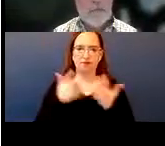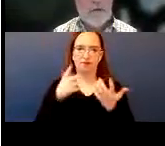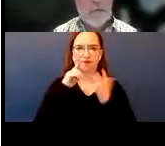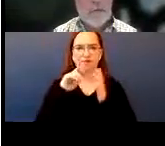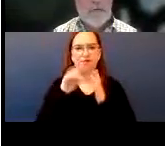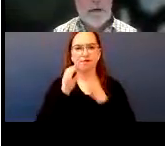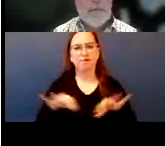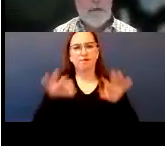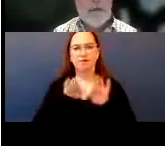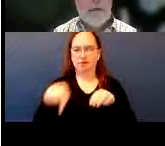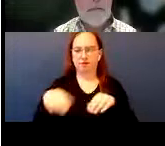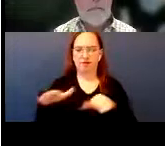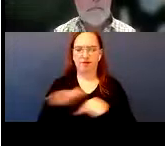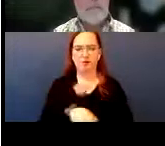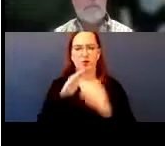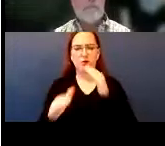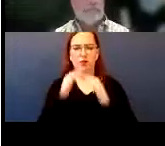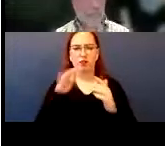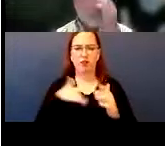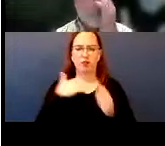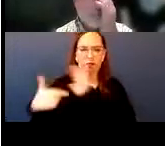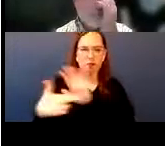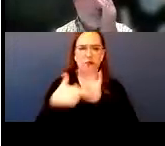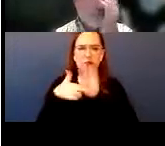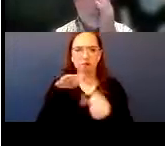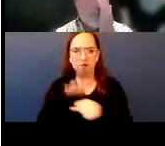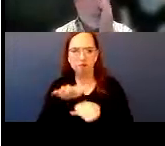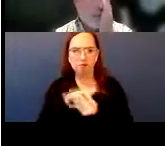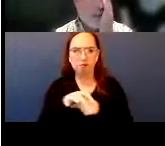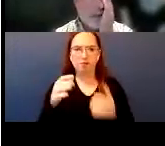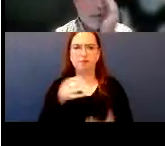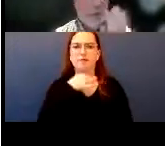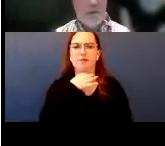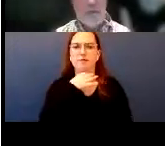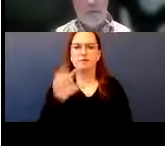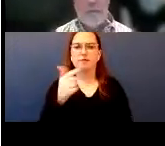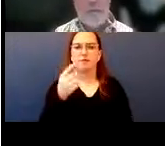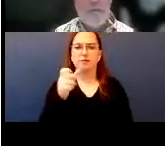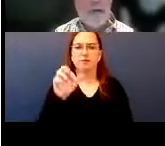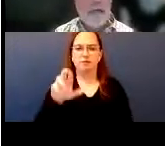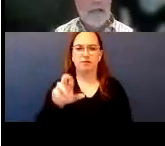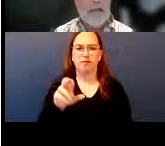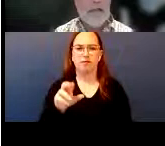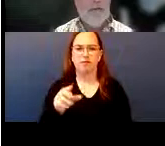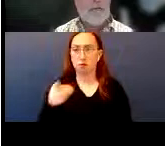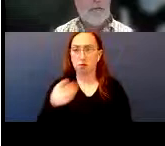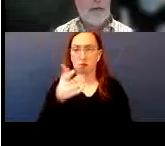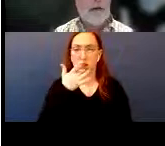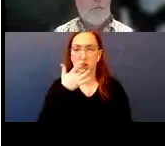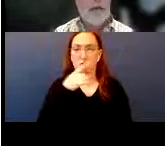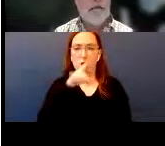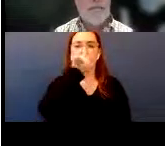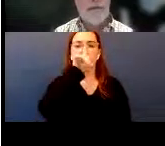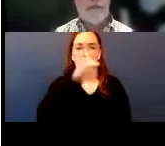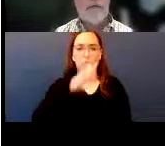broad section of the community represented in this input. And as you can see, if you'd prefer not to say, you can certainly